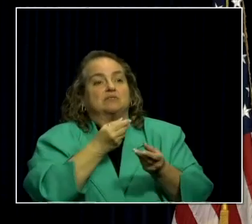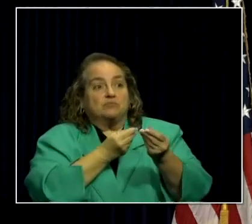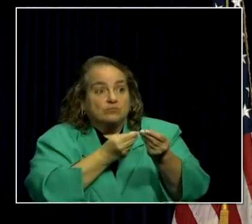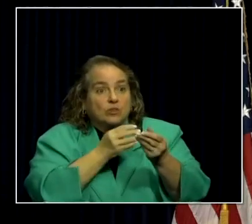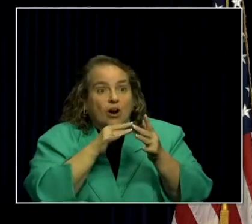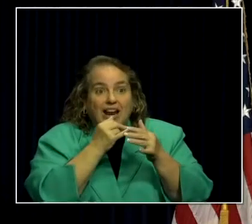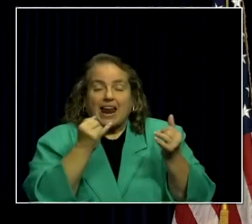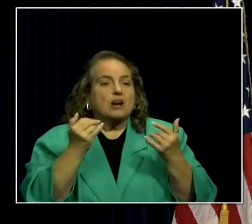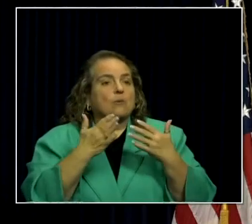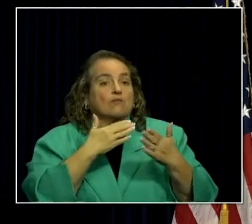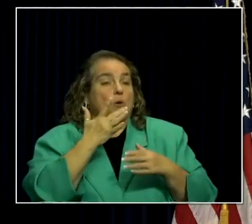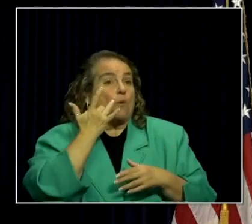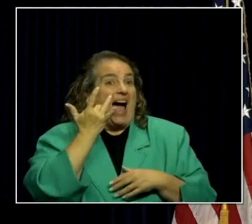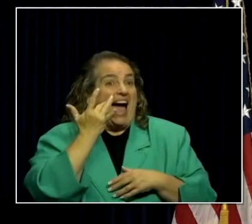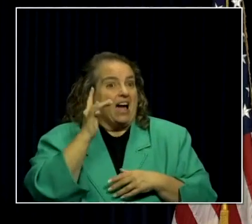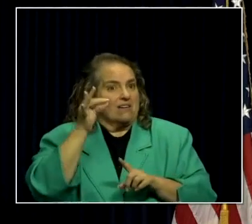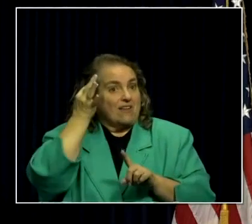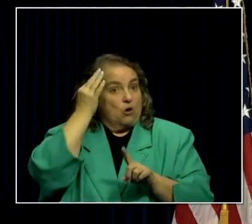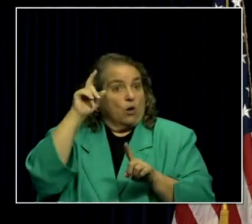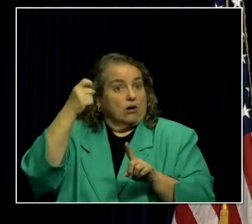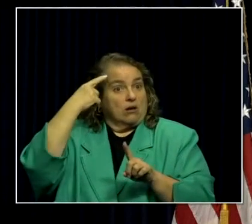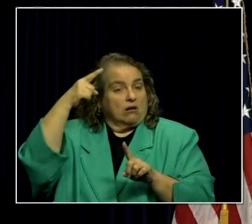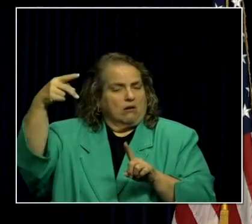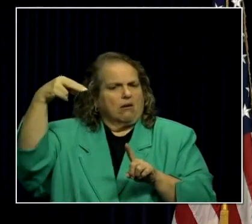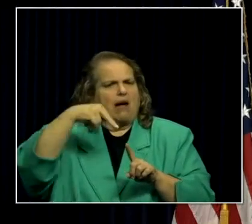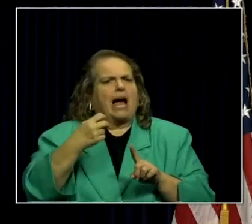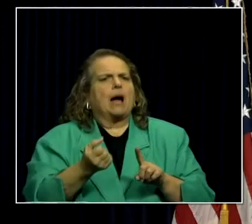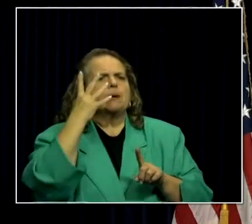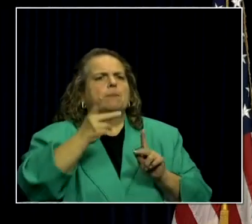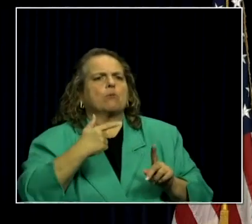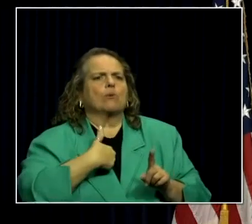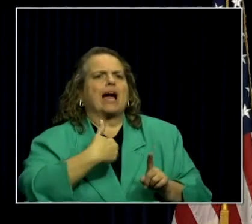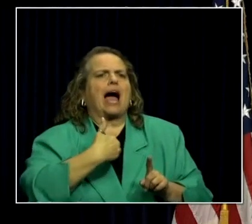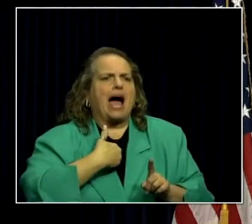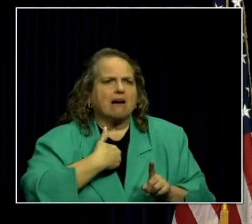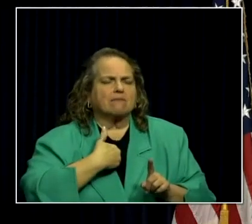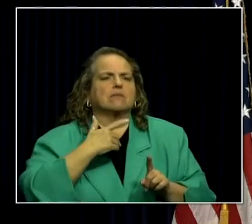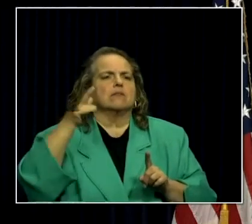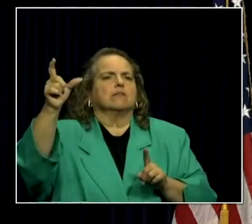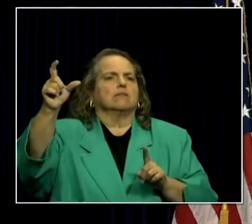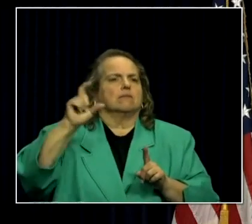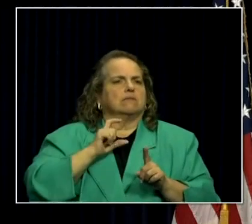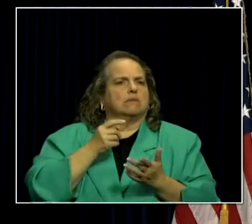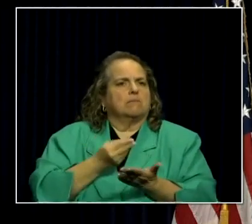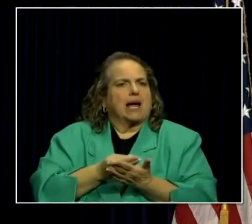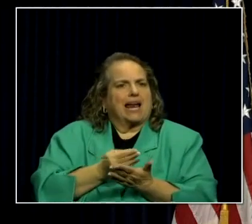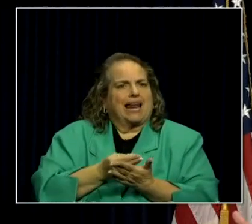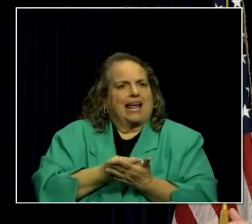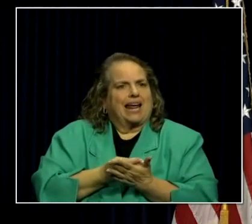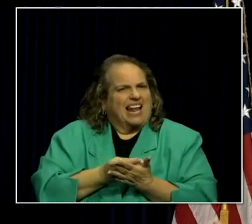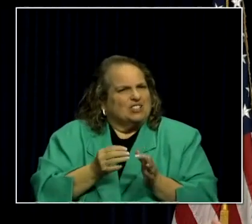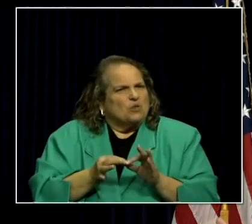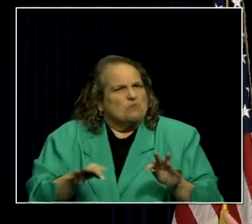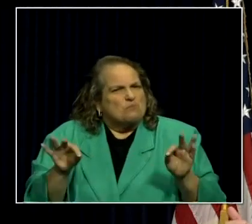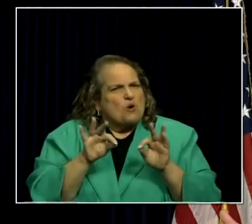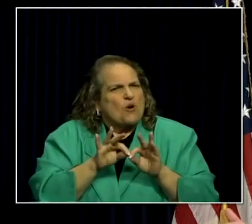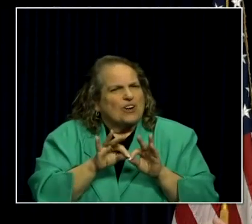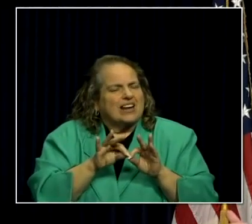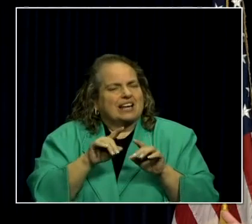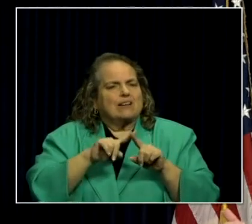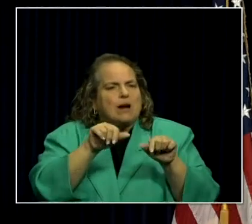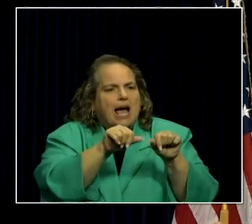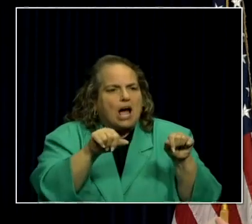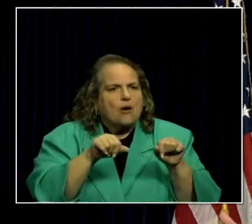federal dollars flow, and it'll be how the federal dollars flow after this in so many different areas. I know I've asked it to